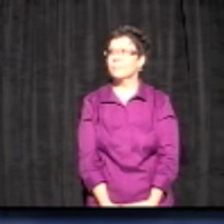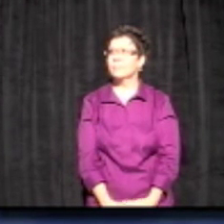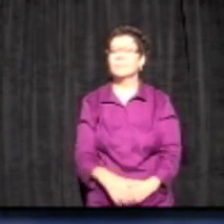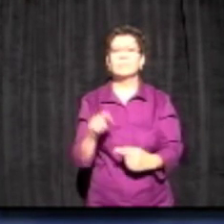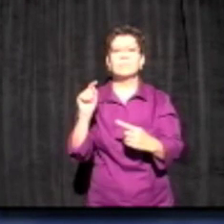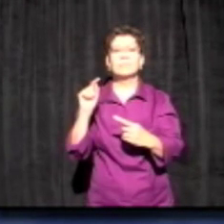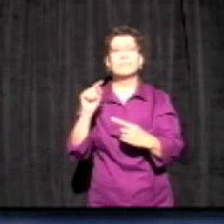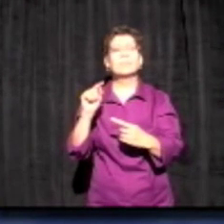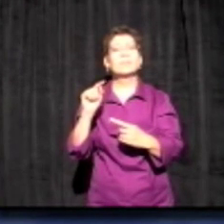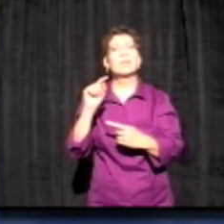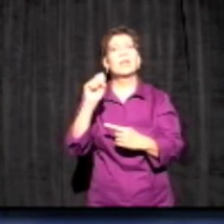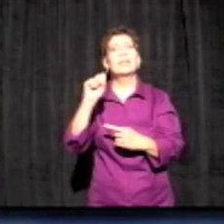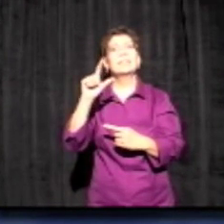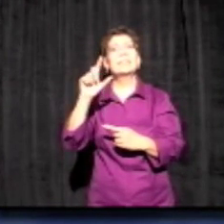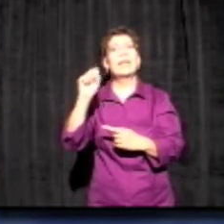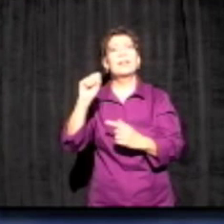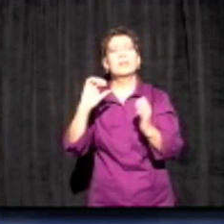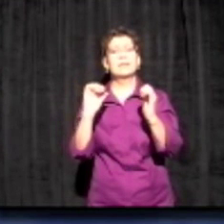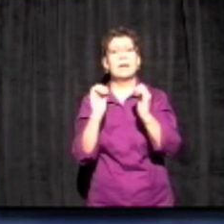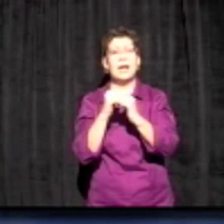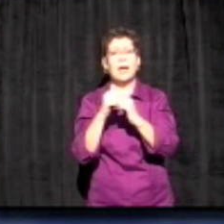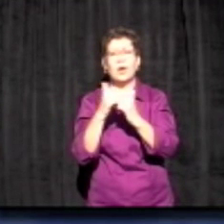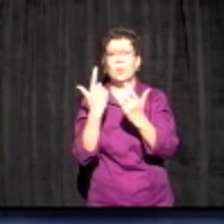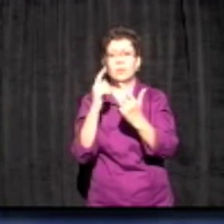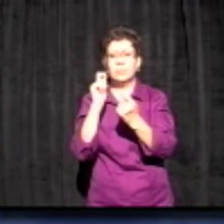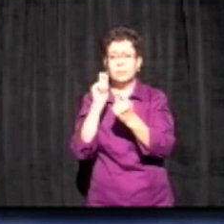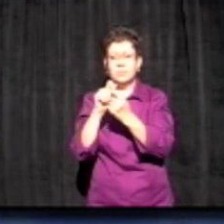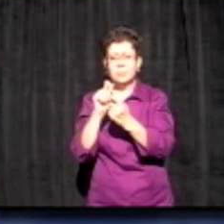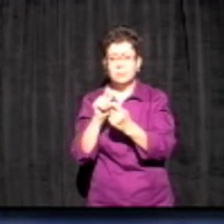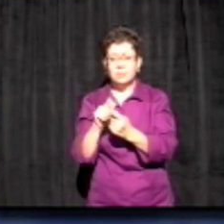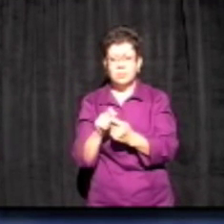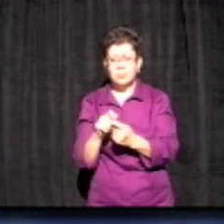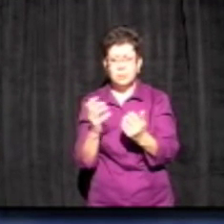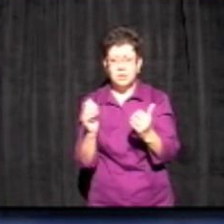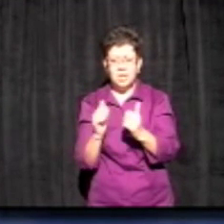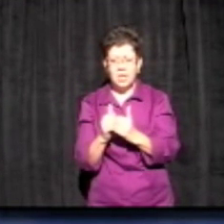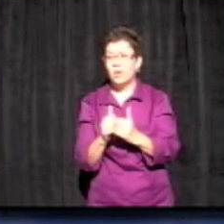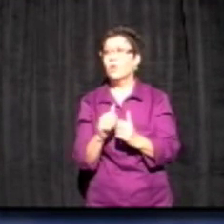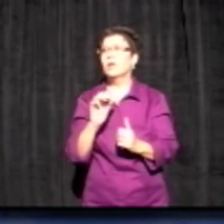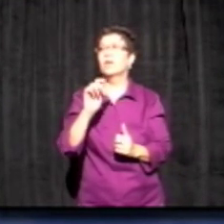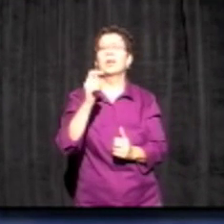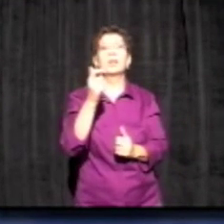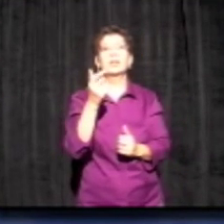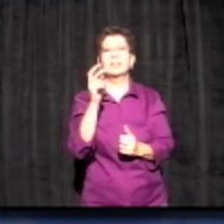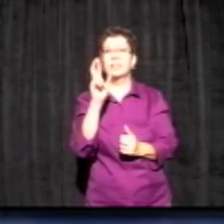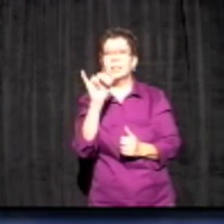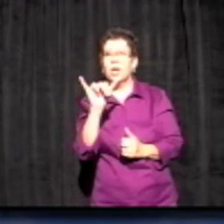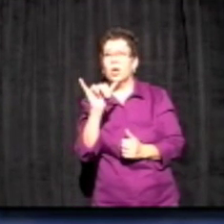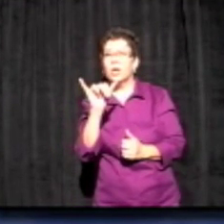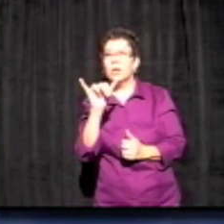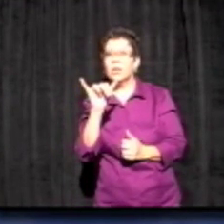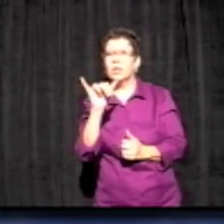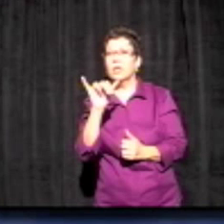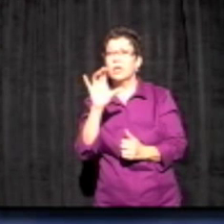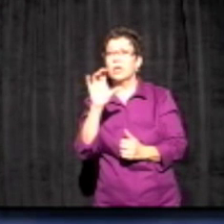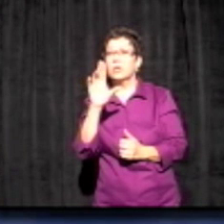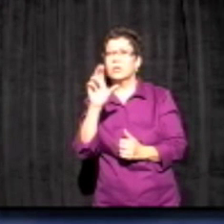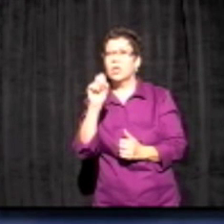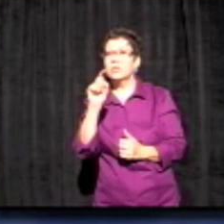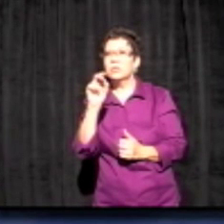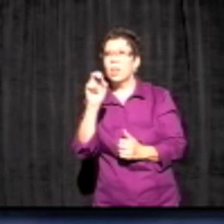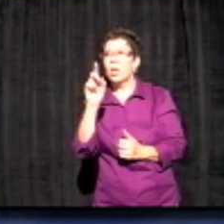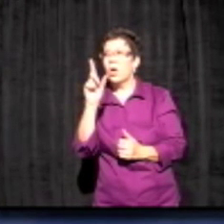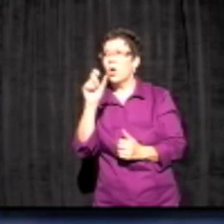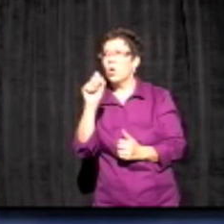How will sales be handled? Can you detail the makeup of your dealer network? Gary Costello, Fox News. I think